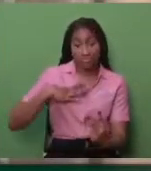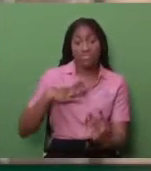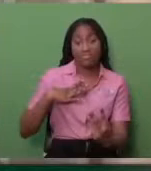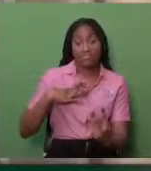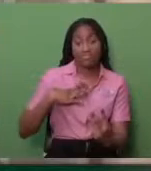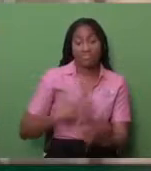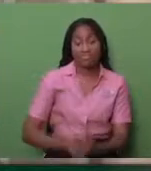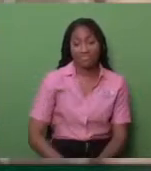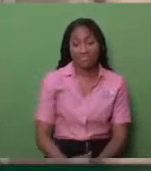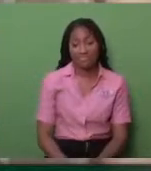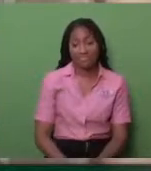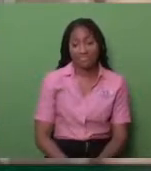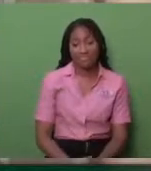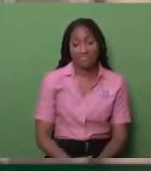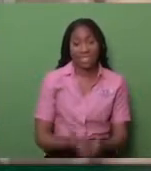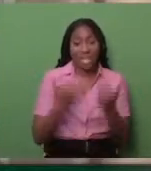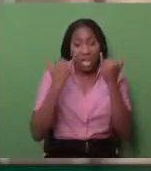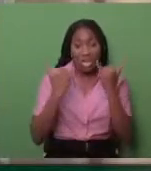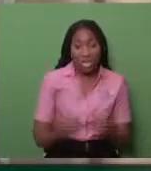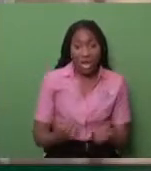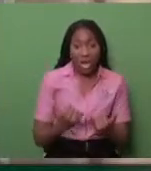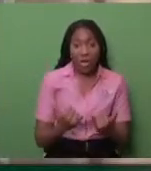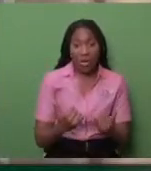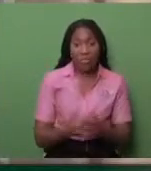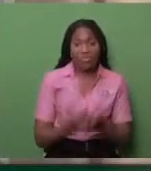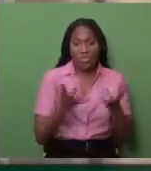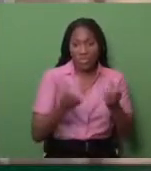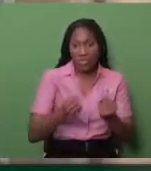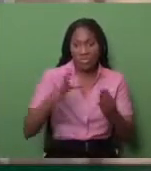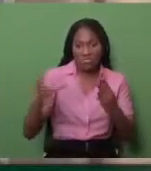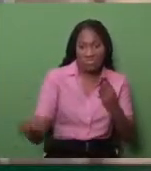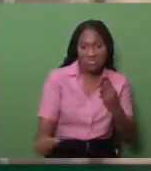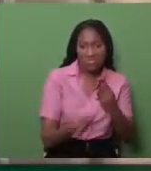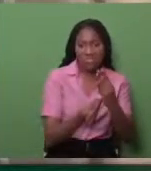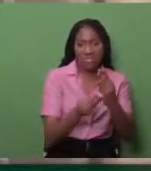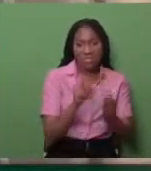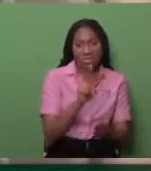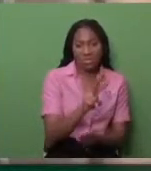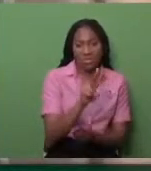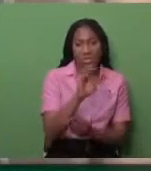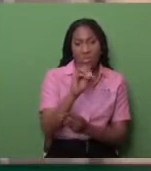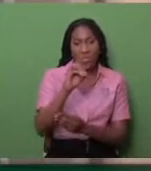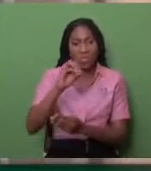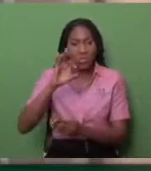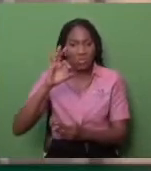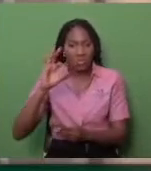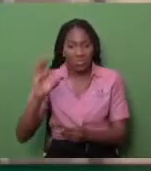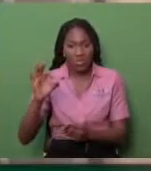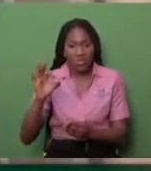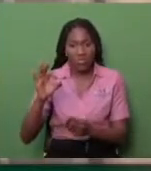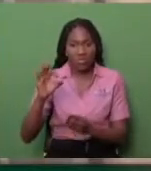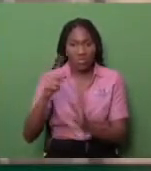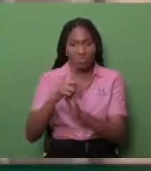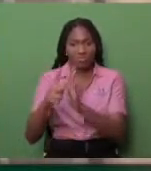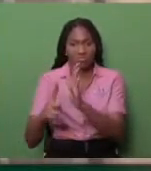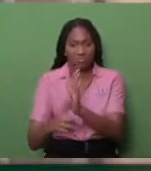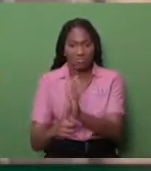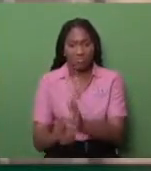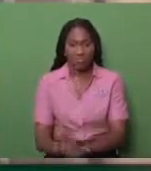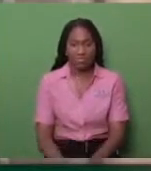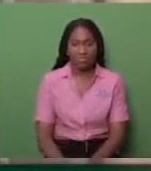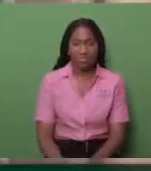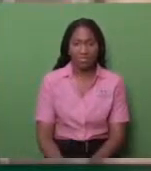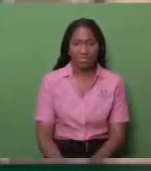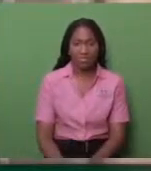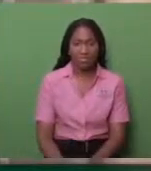been expanded to include an interpretation of the 2009 order, which deals with acting appointments. This was introduced